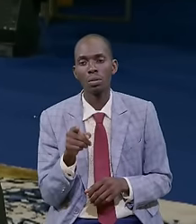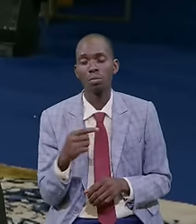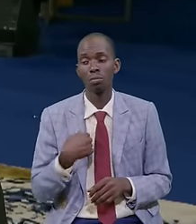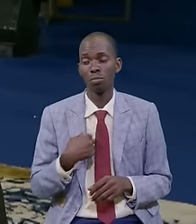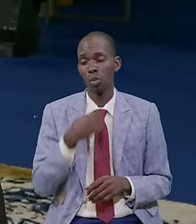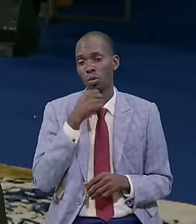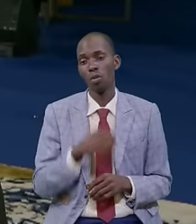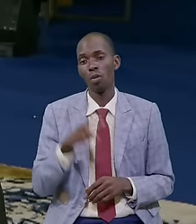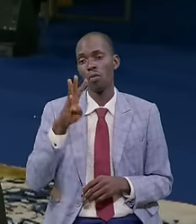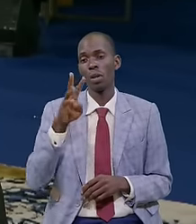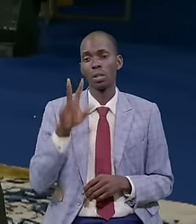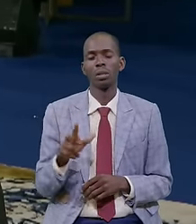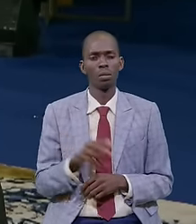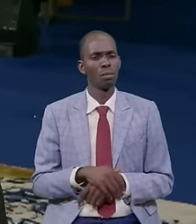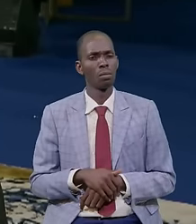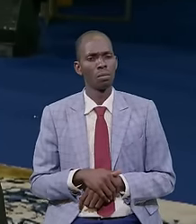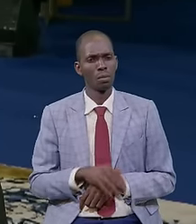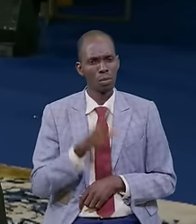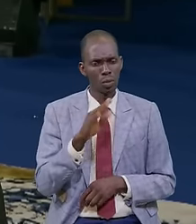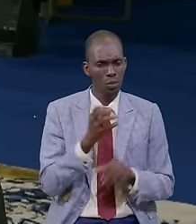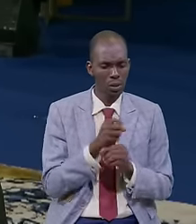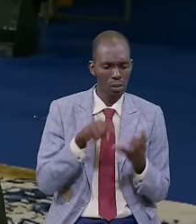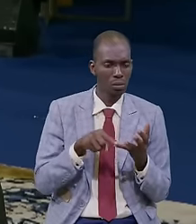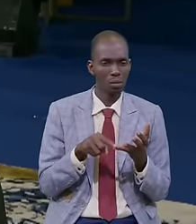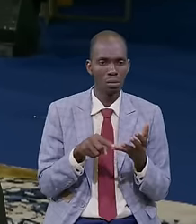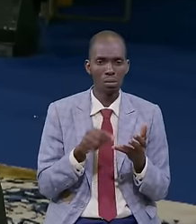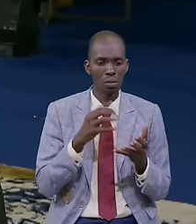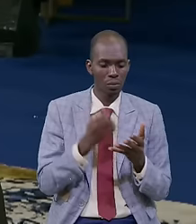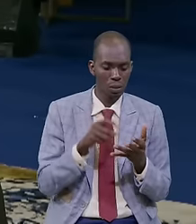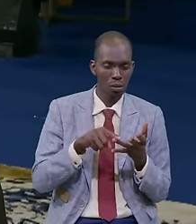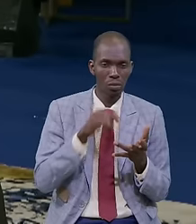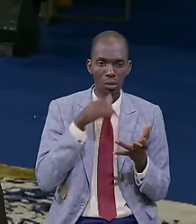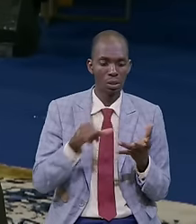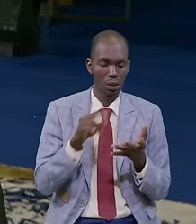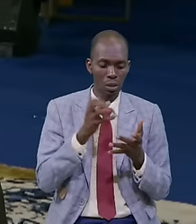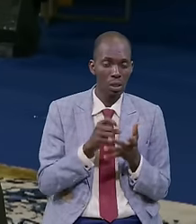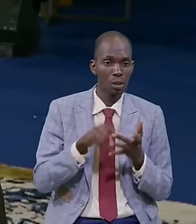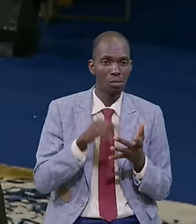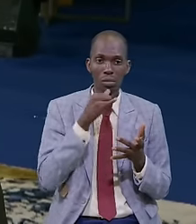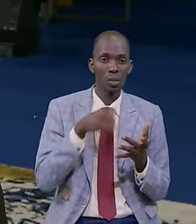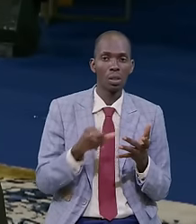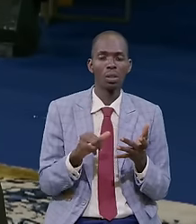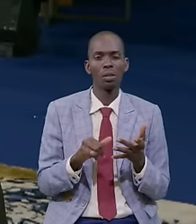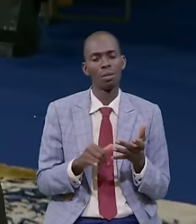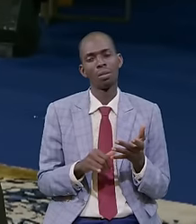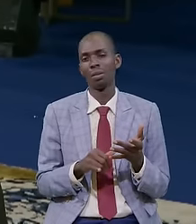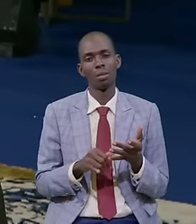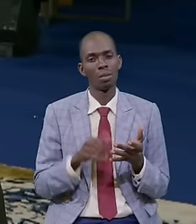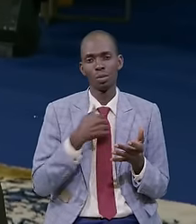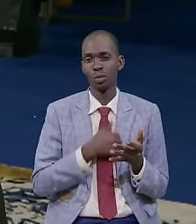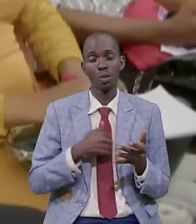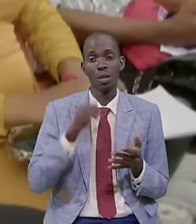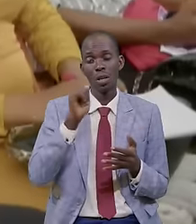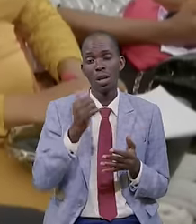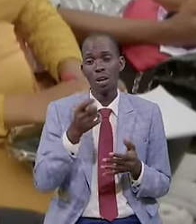this has not happened, that has not happened, that has not happened. A fool at 40, tell